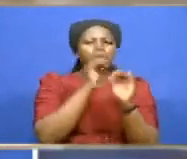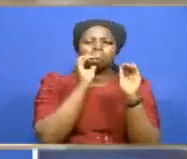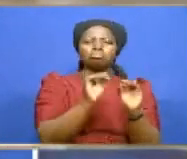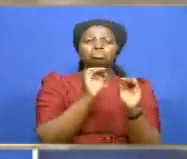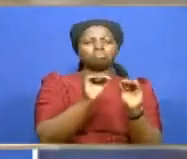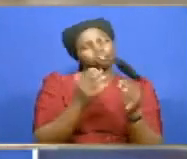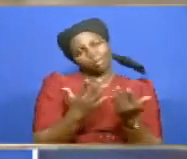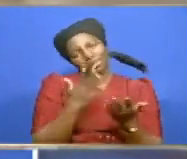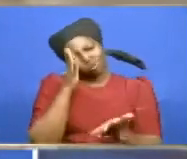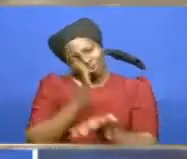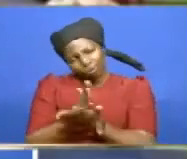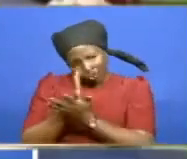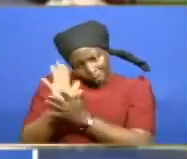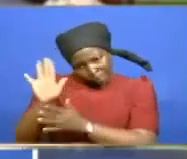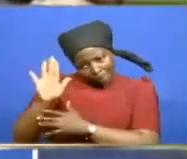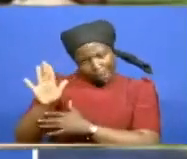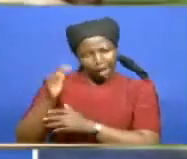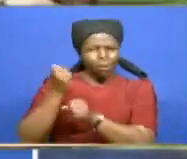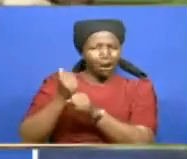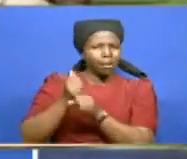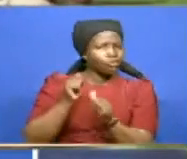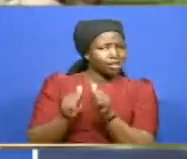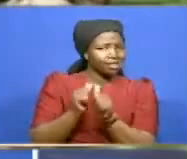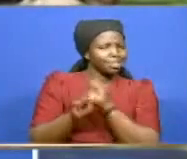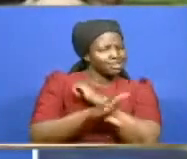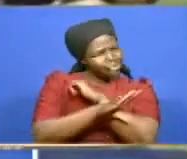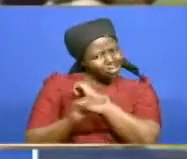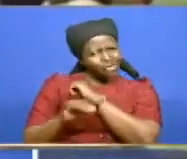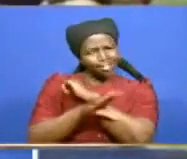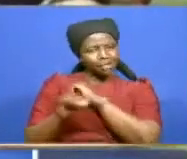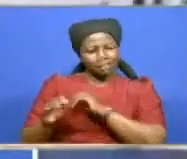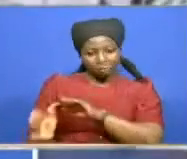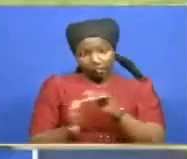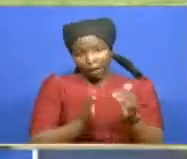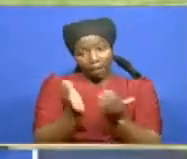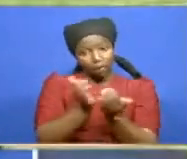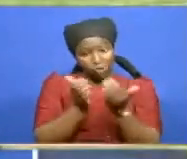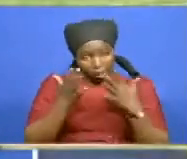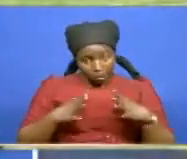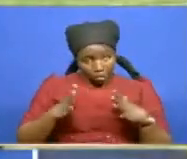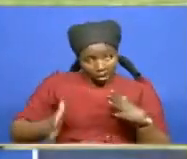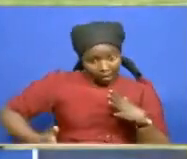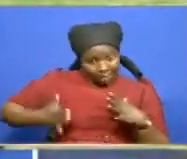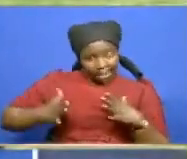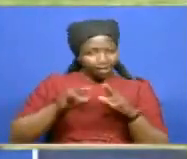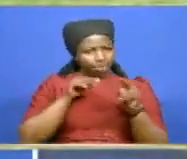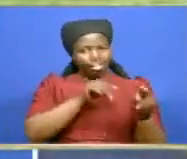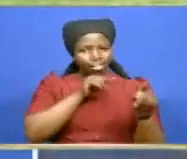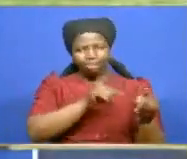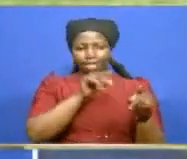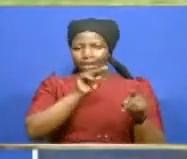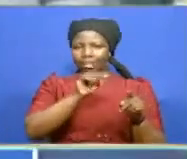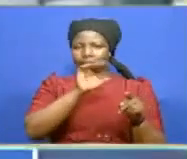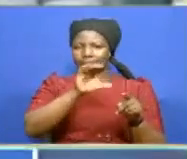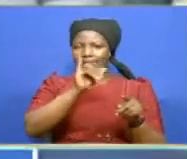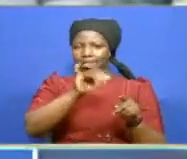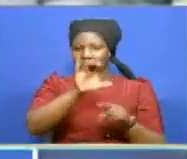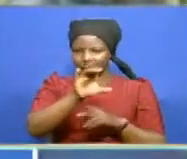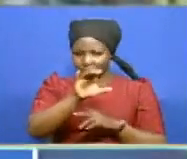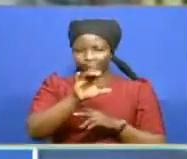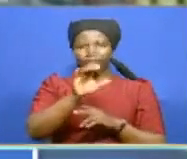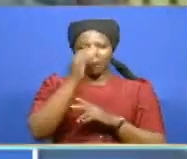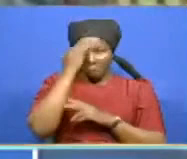kazi yao ni wizi. And a section of traders in Naivasha are accusing the National Cohesion and Integration Commission,